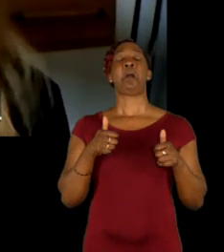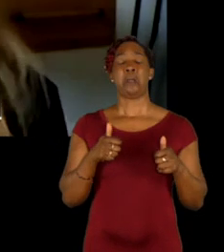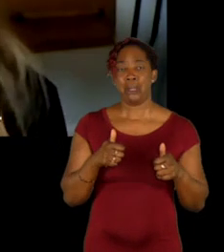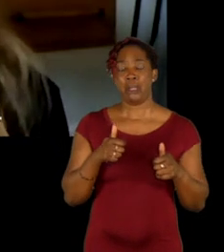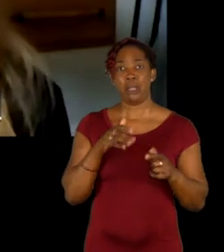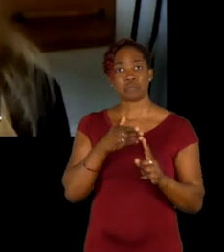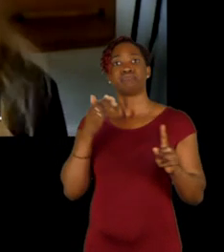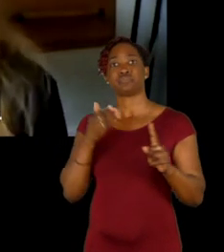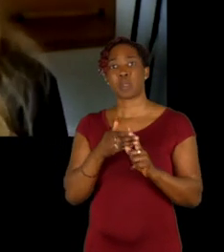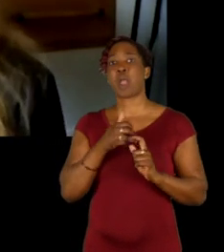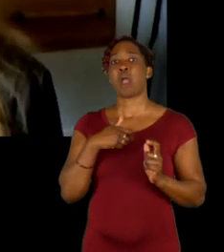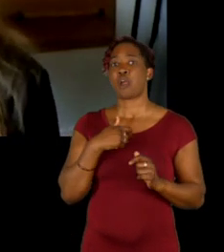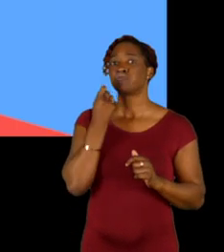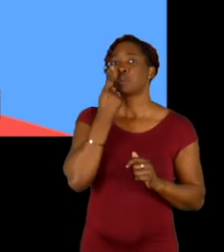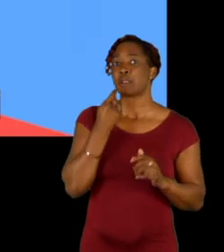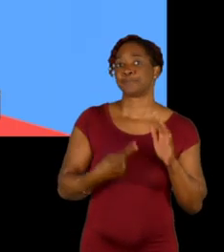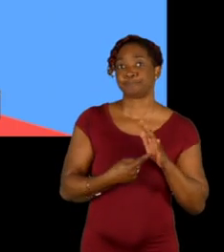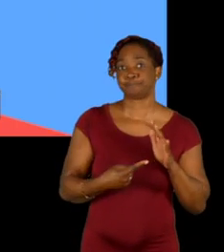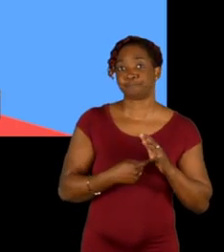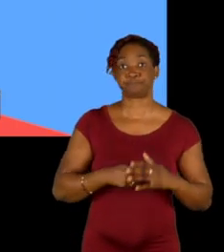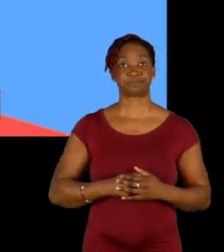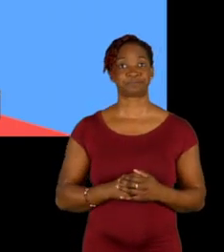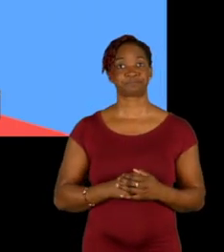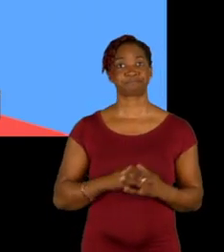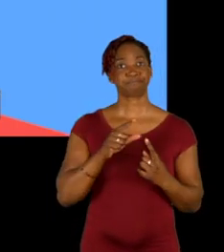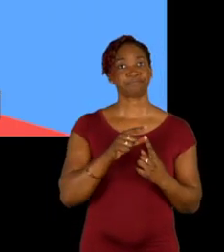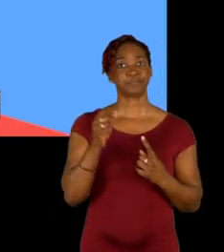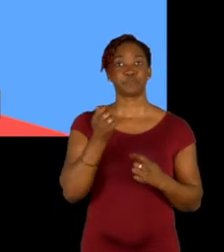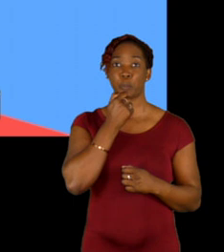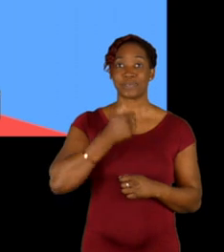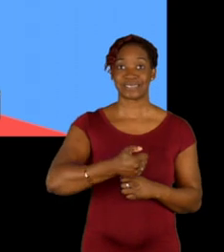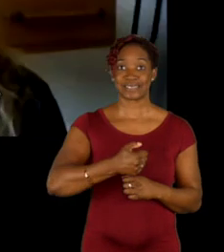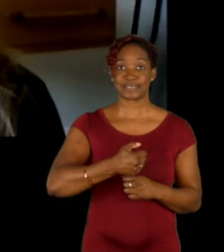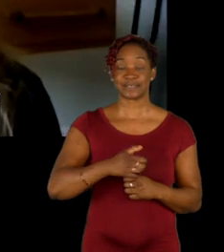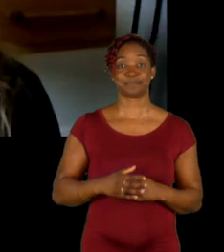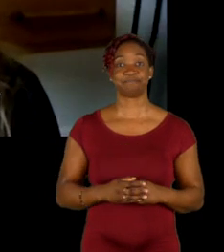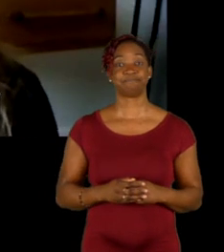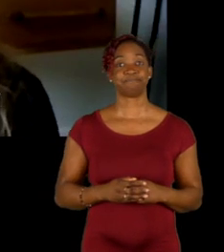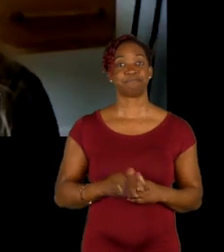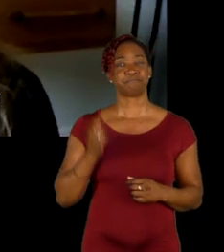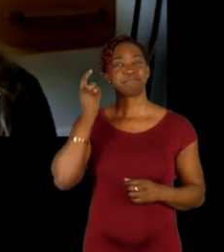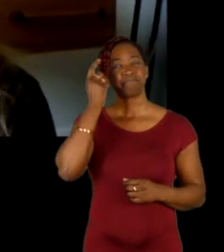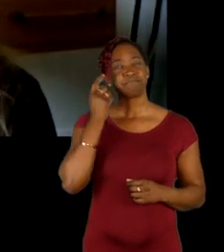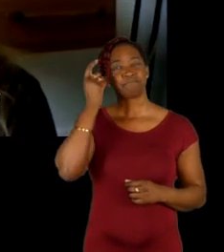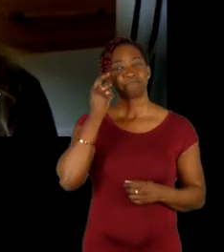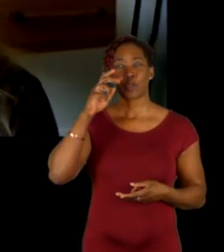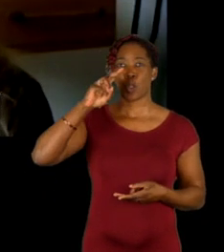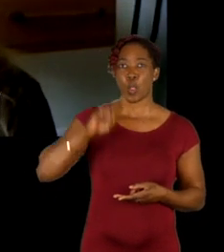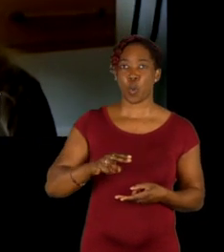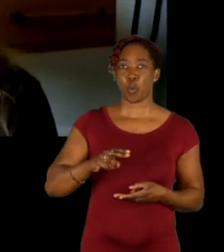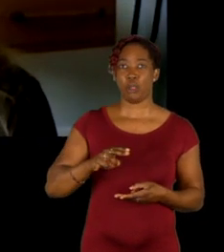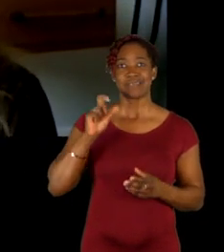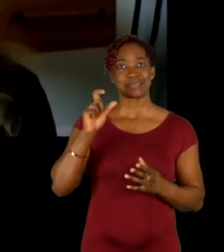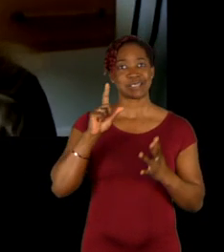take notice, and make a difference. Tip number 6 is to think about lower carbon forms